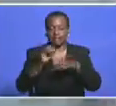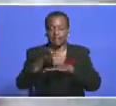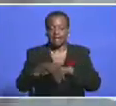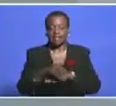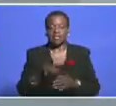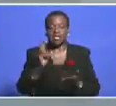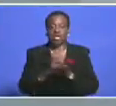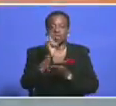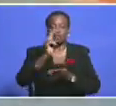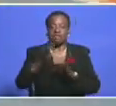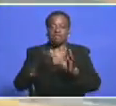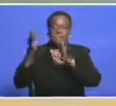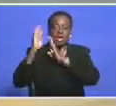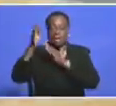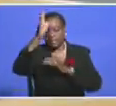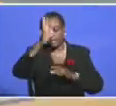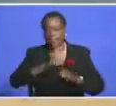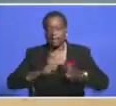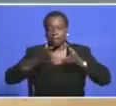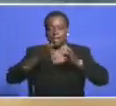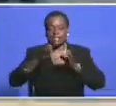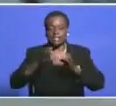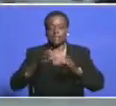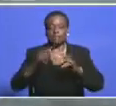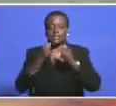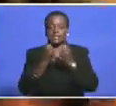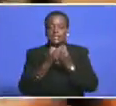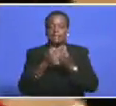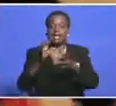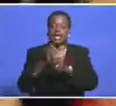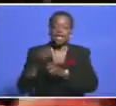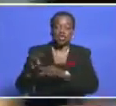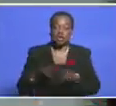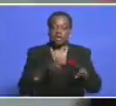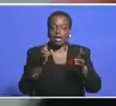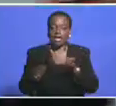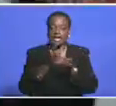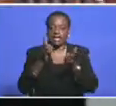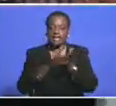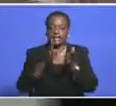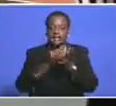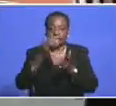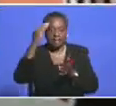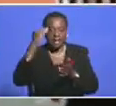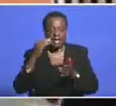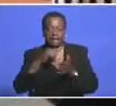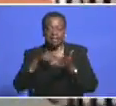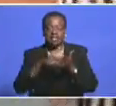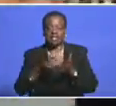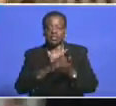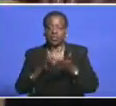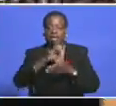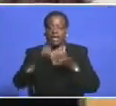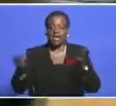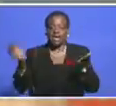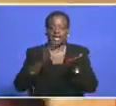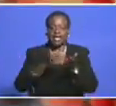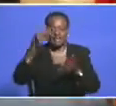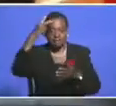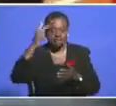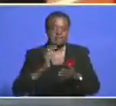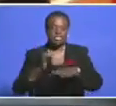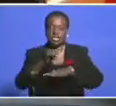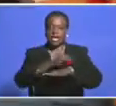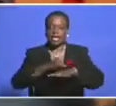The University of the Bahamas men's basketball team getting ready for a homecoming doubleheader this weekend against the University of the Virgin Islands. The first game set for